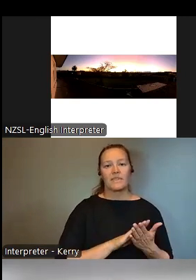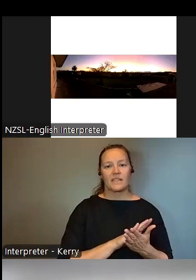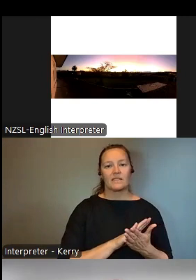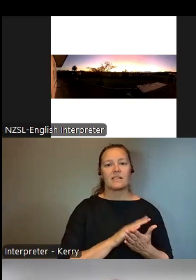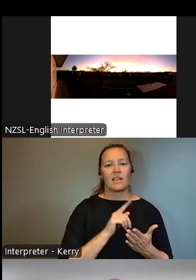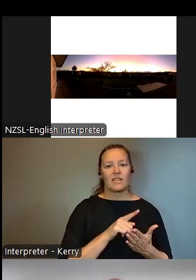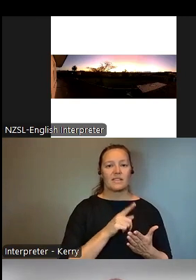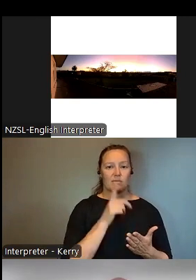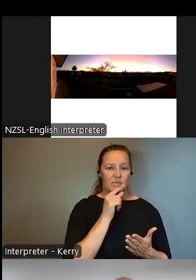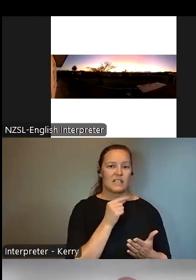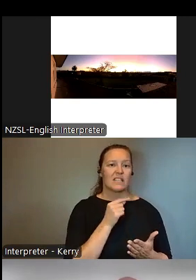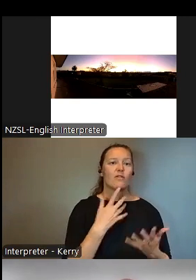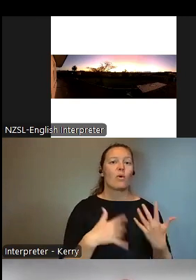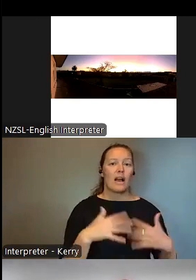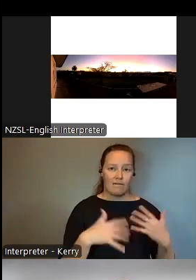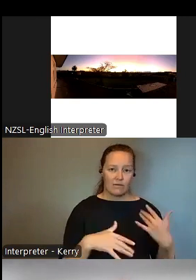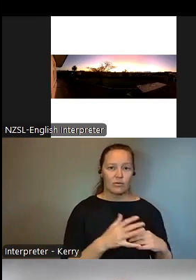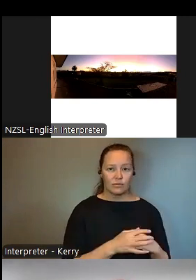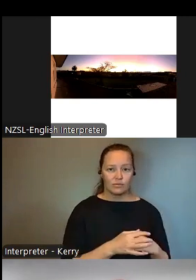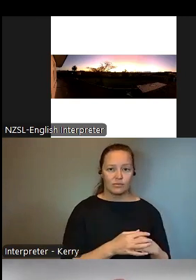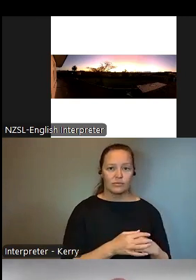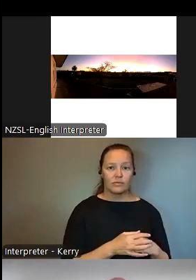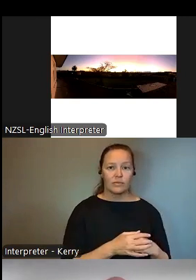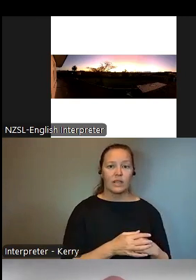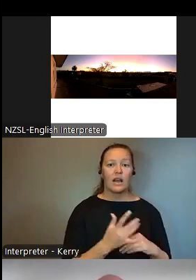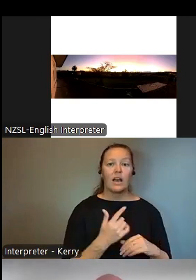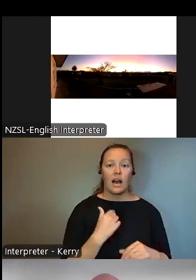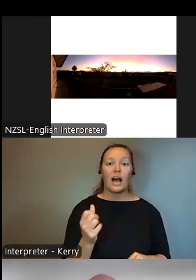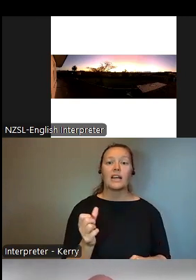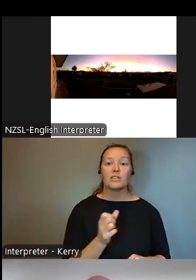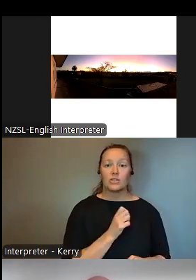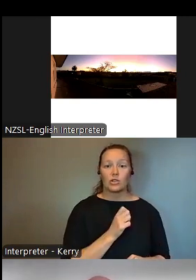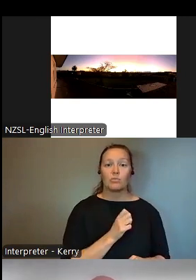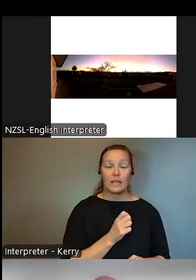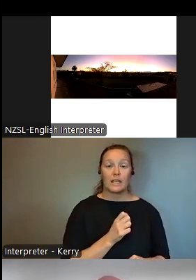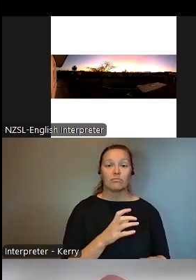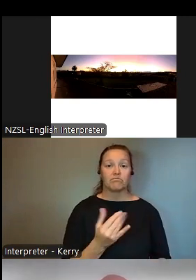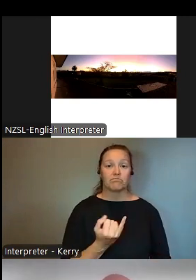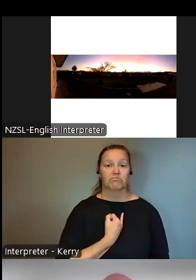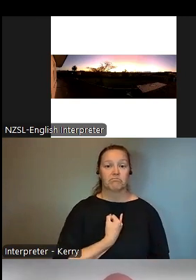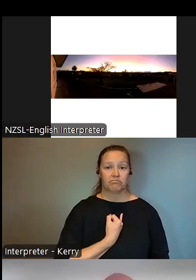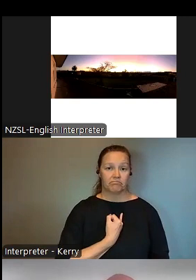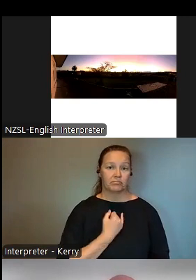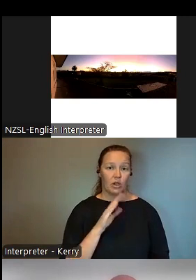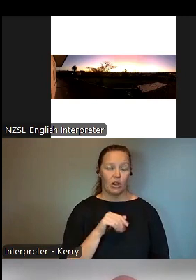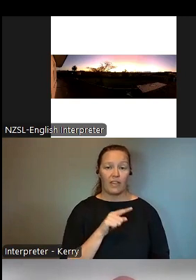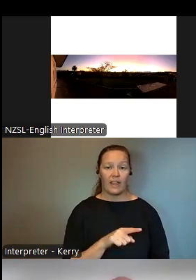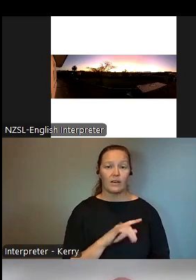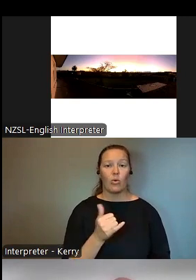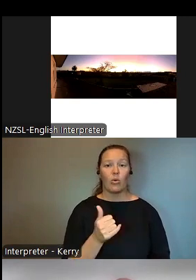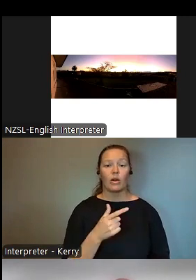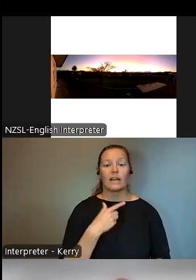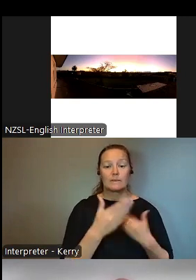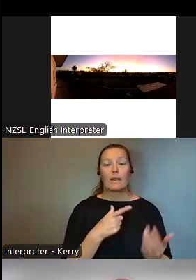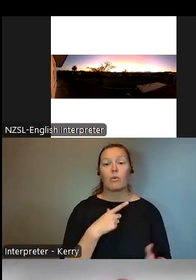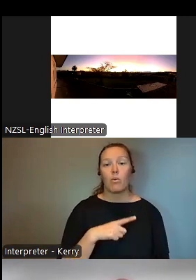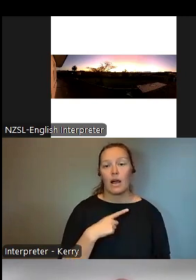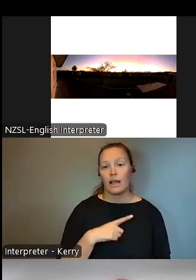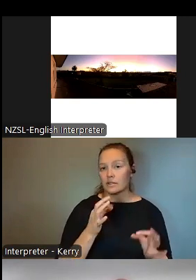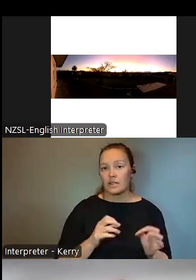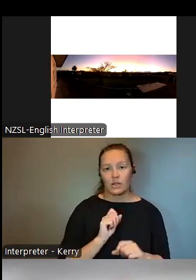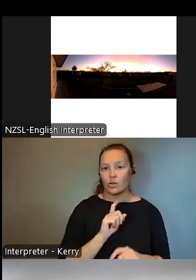is potentially harmful. I should have to wear the blame for that, or I should have to give an account of why I've chosen to do